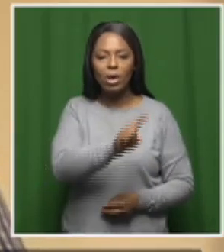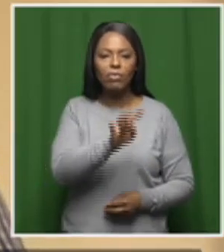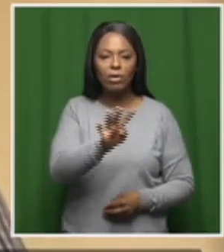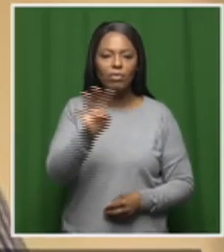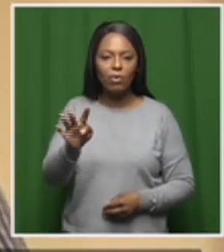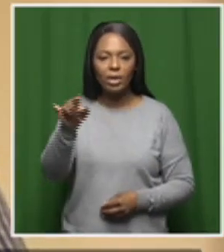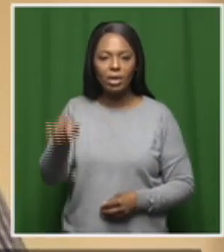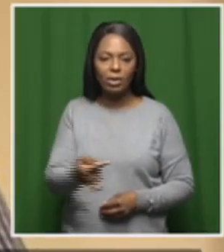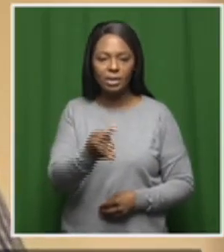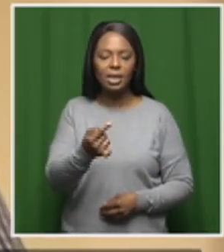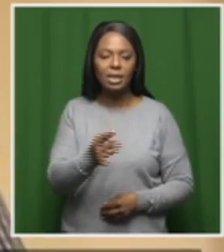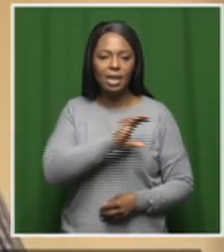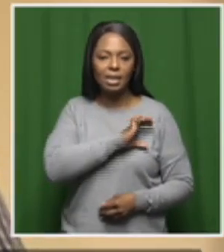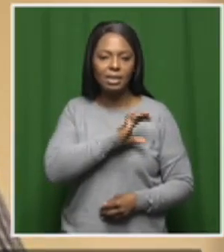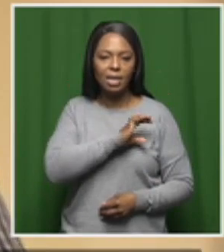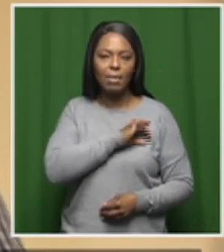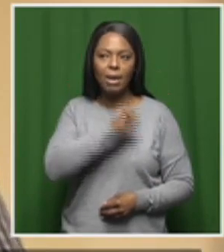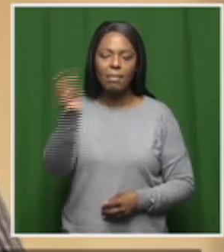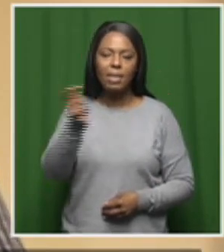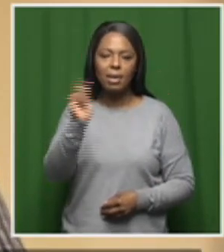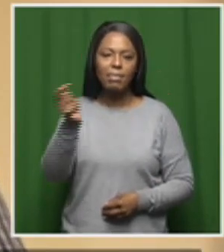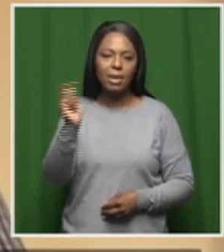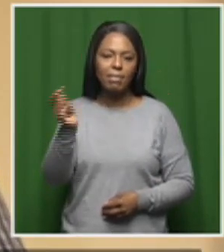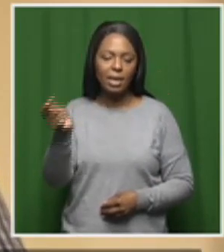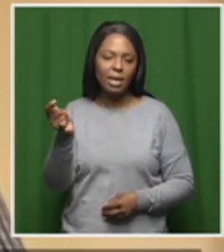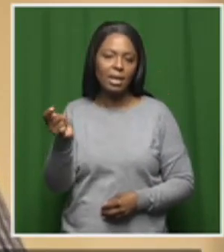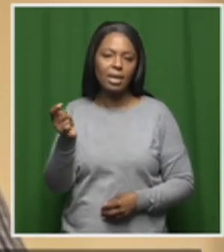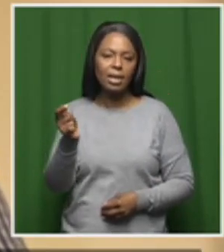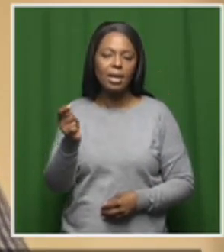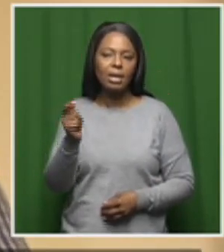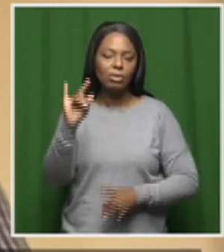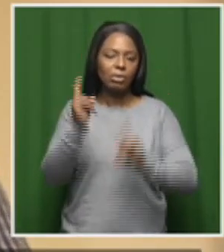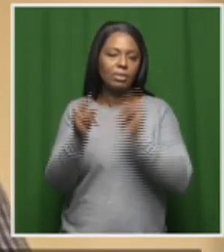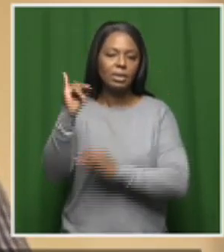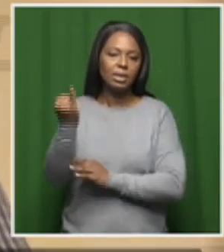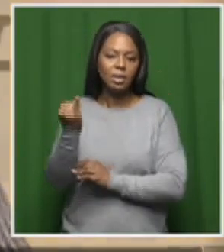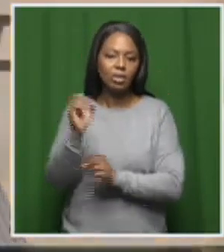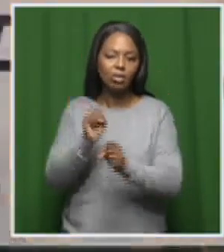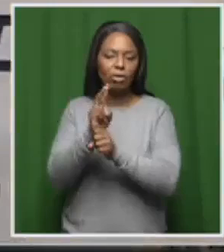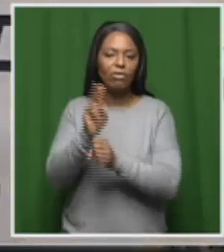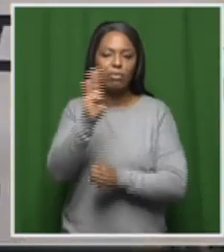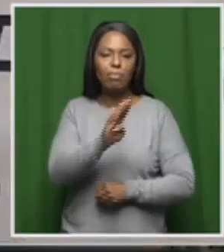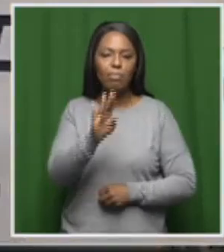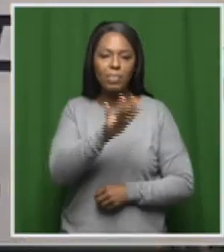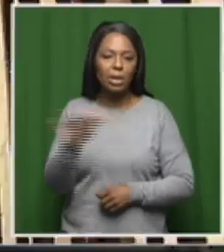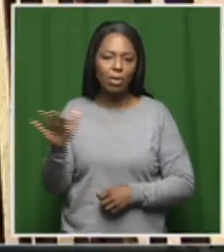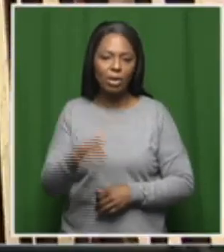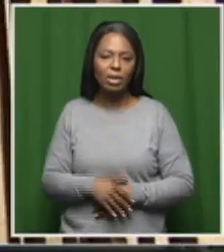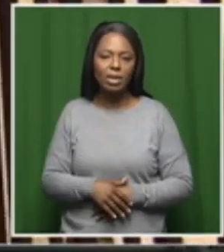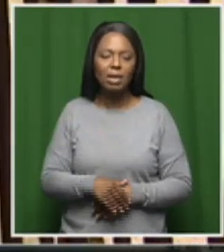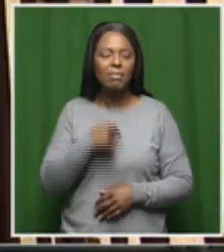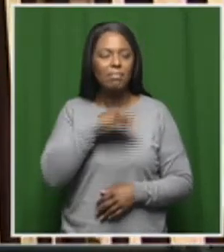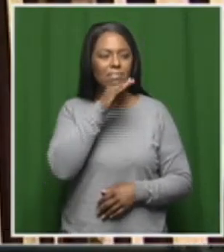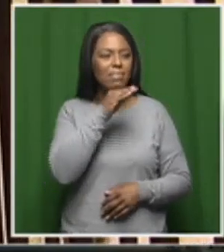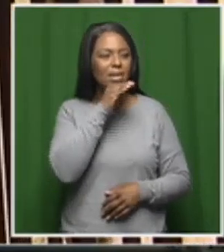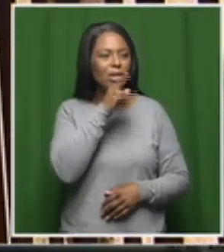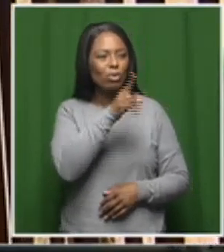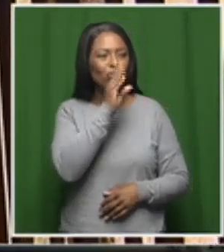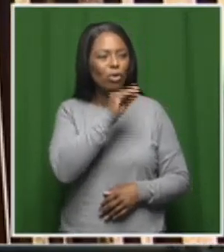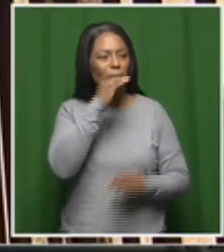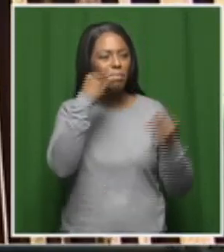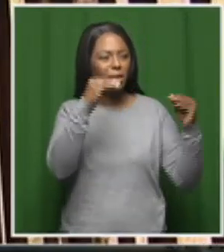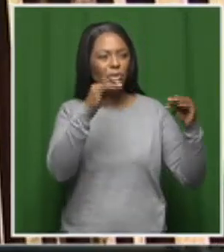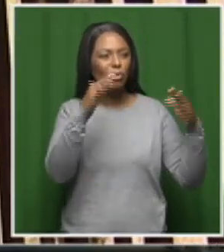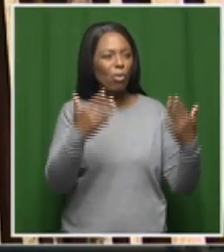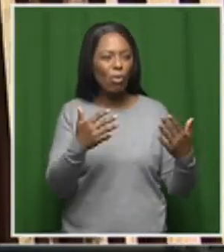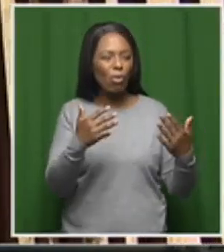144,000 customers that owe the city total of 12 billion. Are you talking businesses? And they are spread throughout the